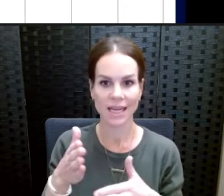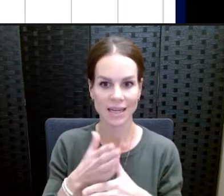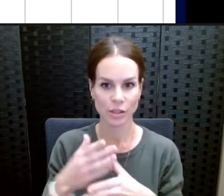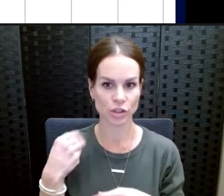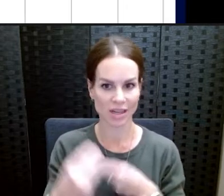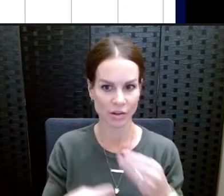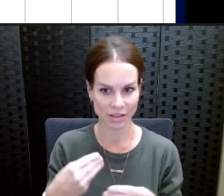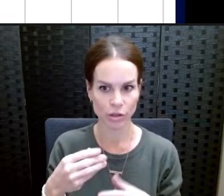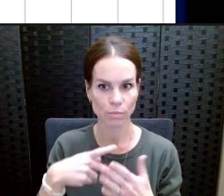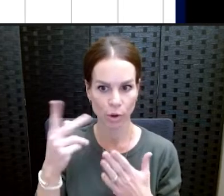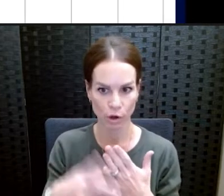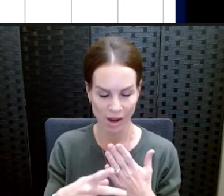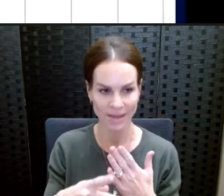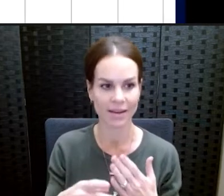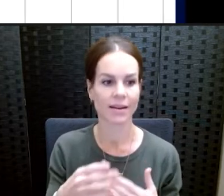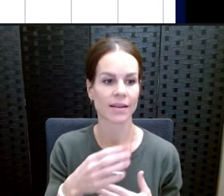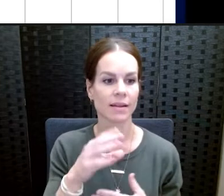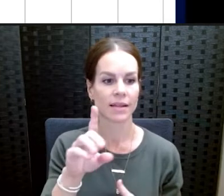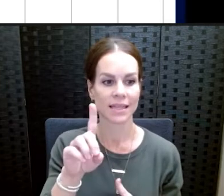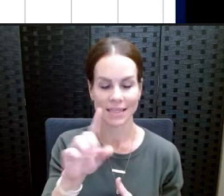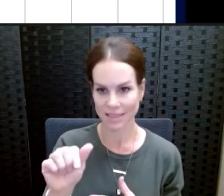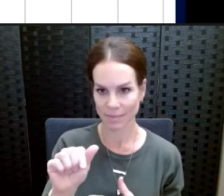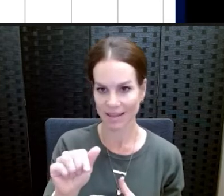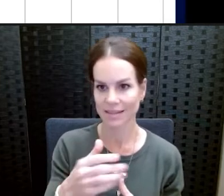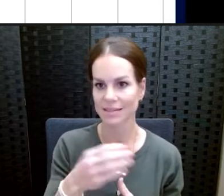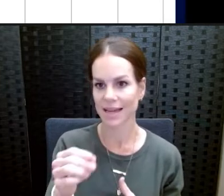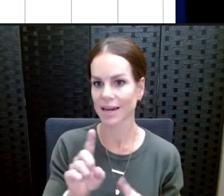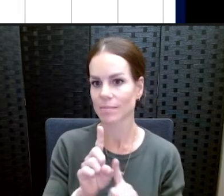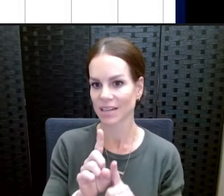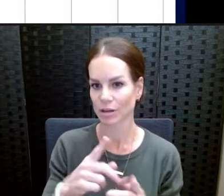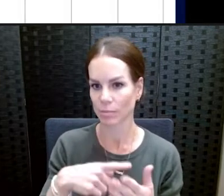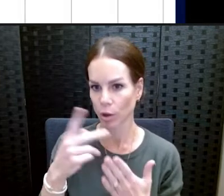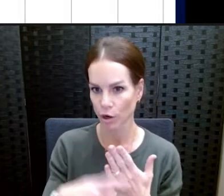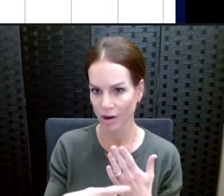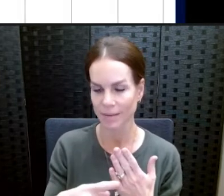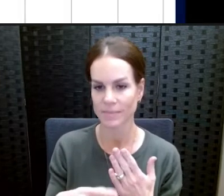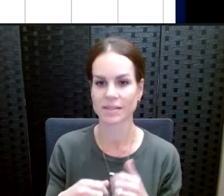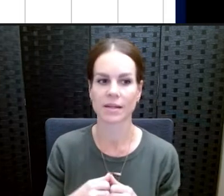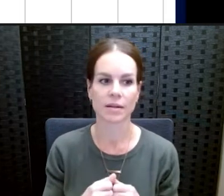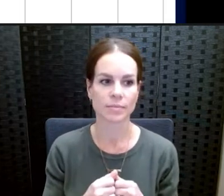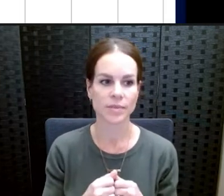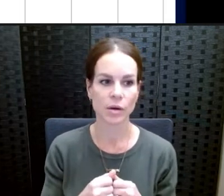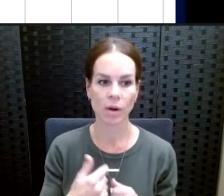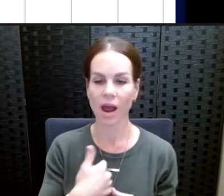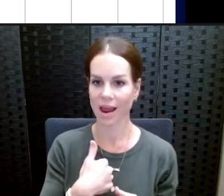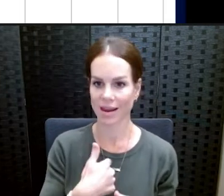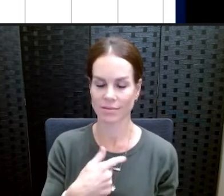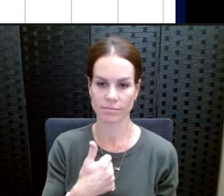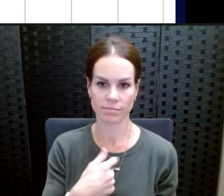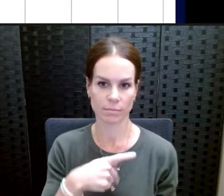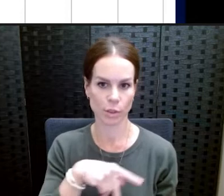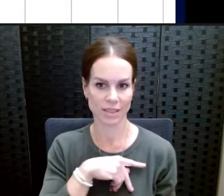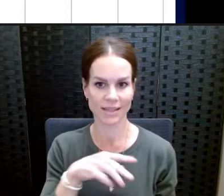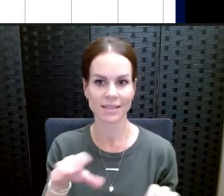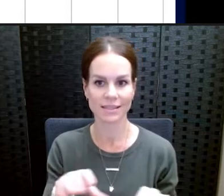use, for our search, we decided to use keywords regarding intergenerational program. So we use intergenerational